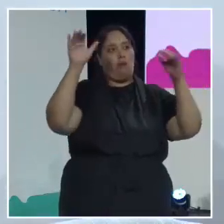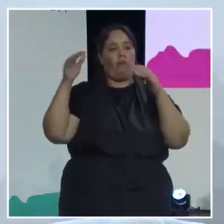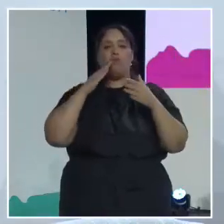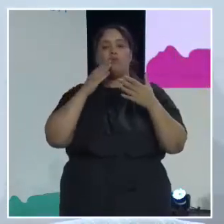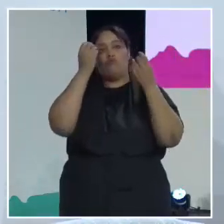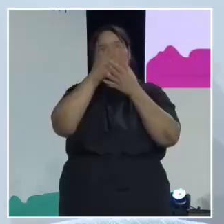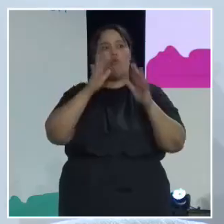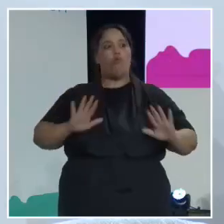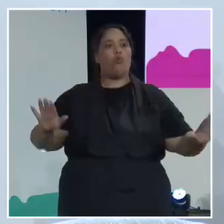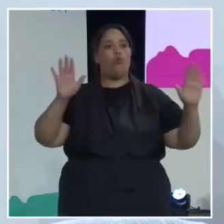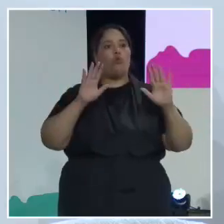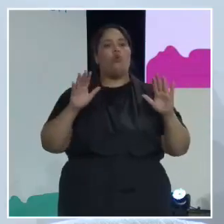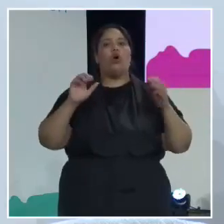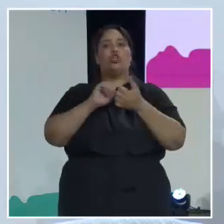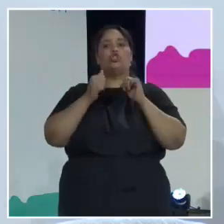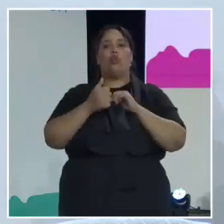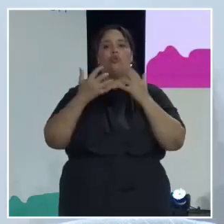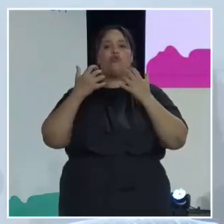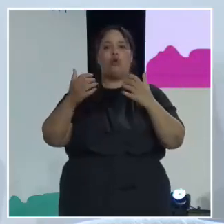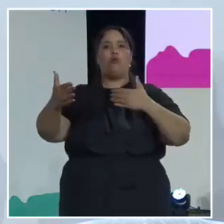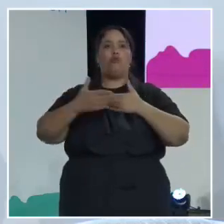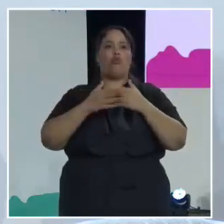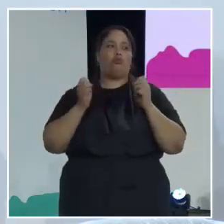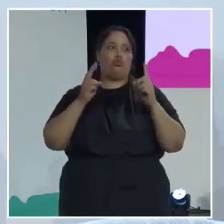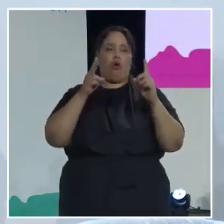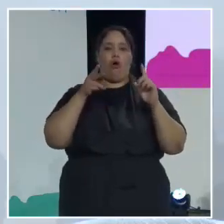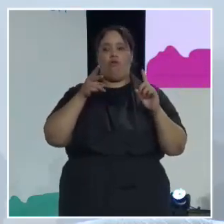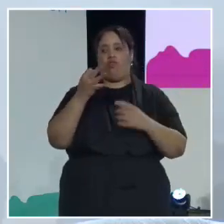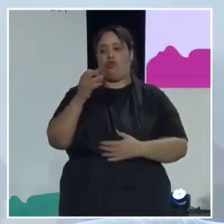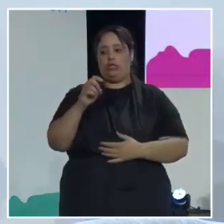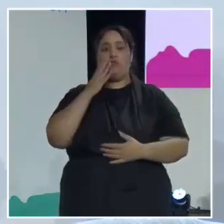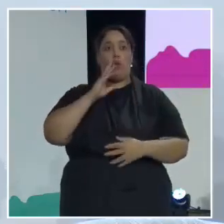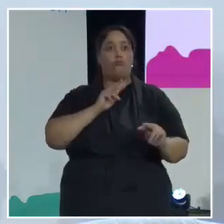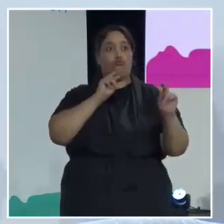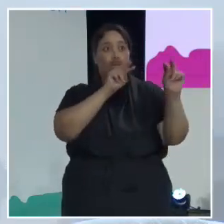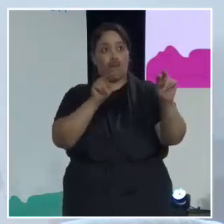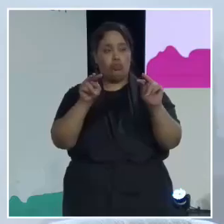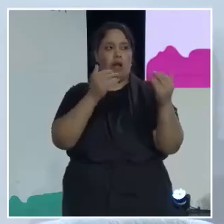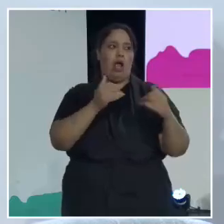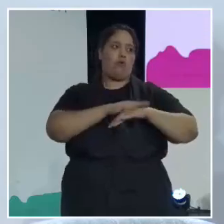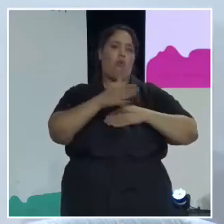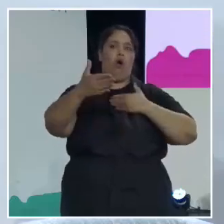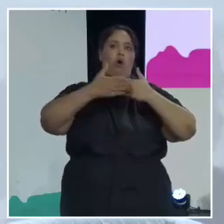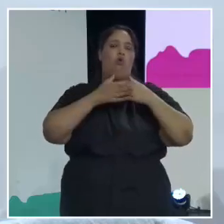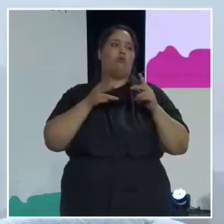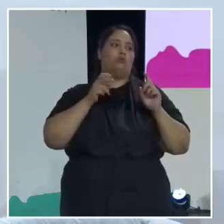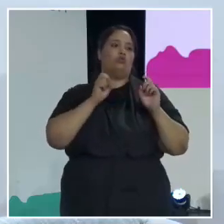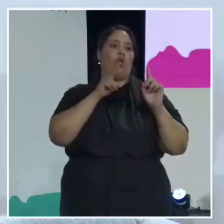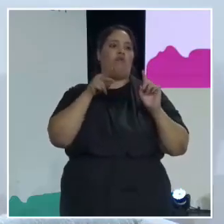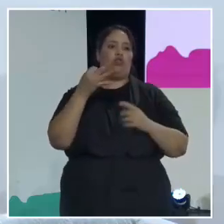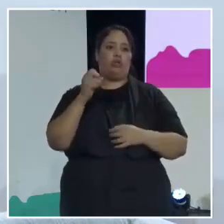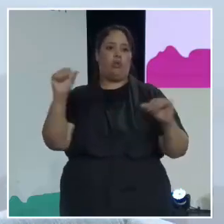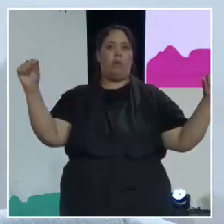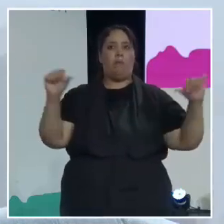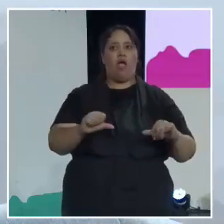let you know, the sporting arena will close at 12:30. If you want to go there, now is the moment. It will close at 12:30, and we'll be back here for